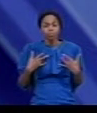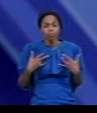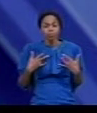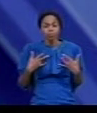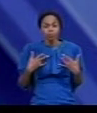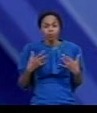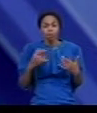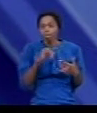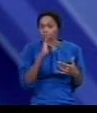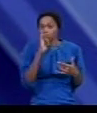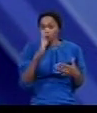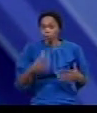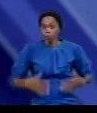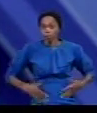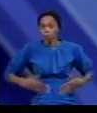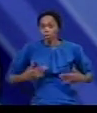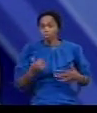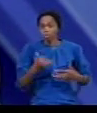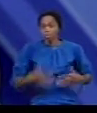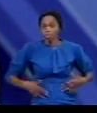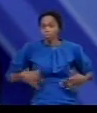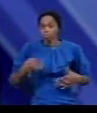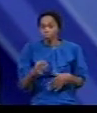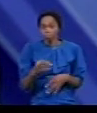the life of the kingdom,